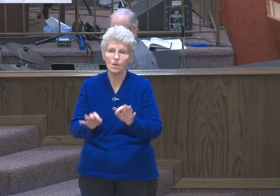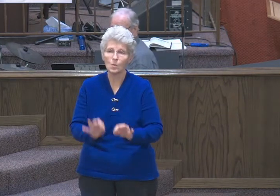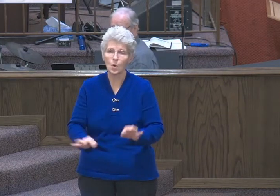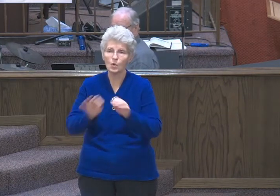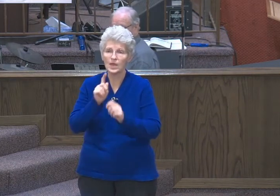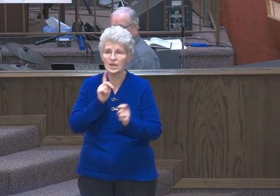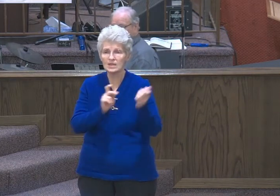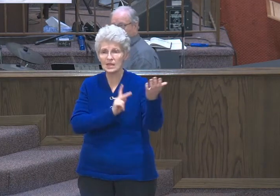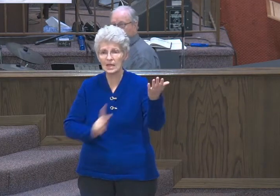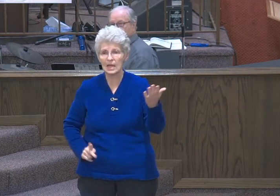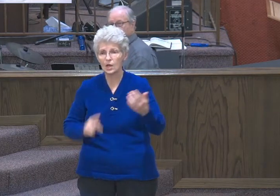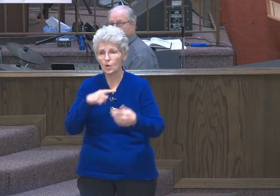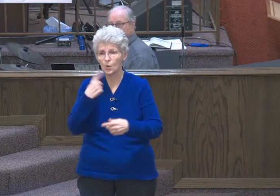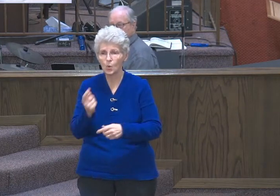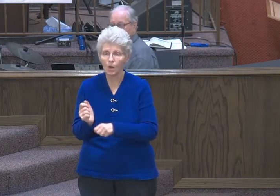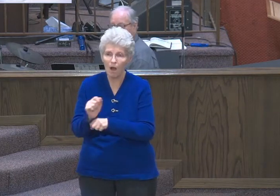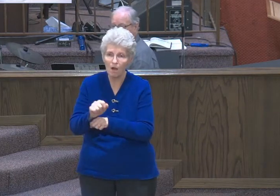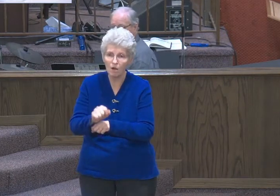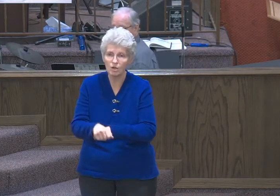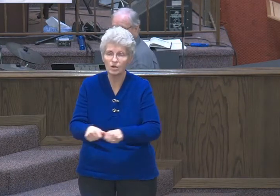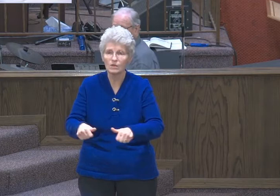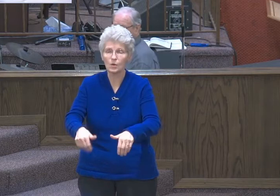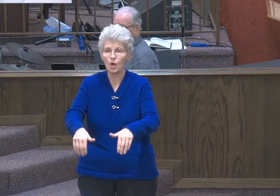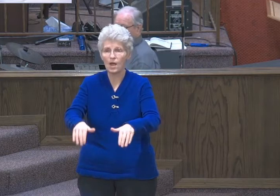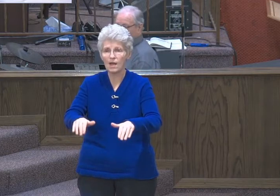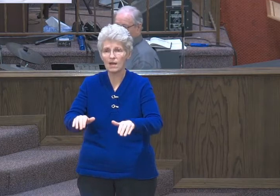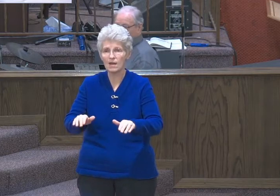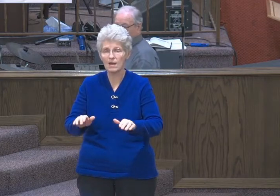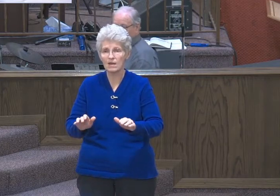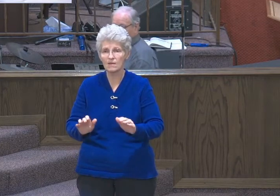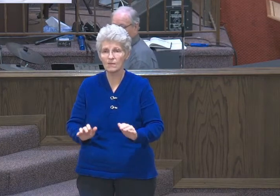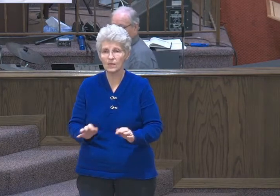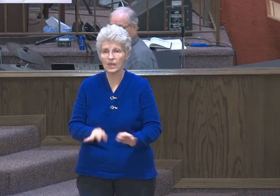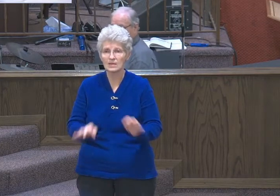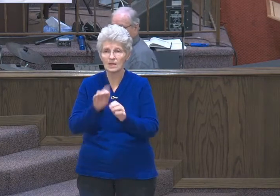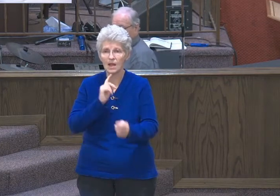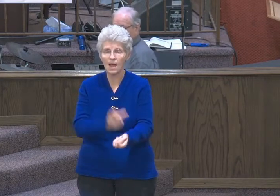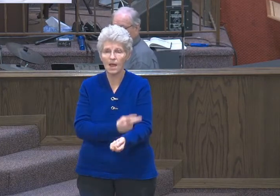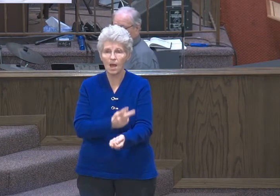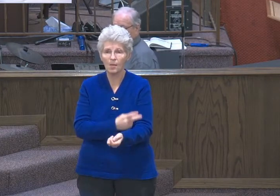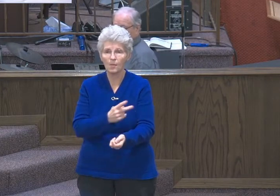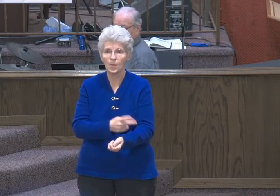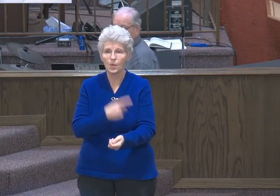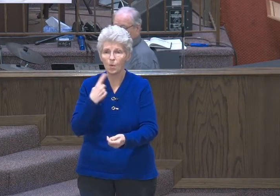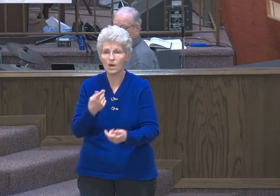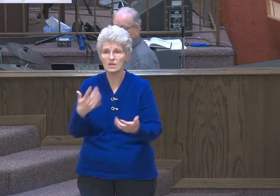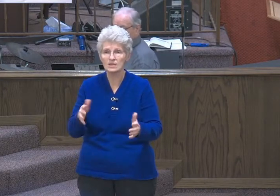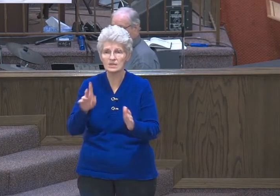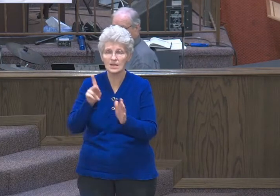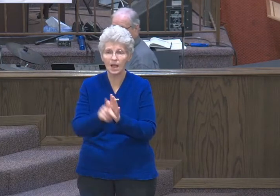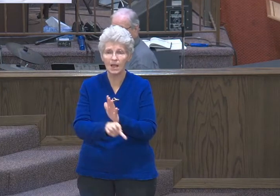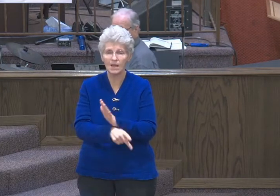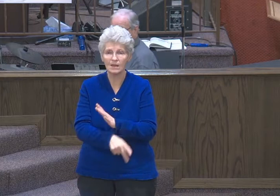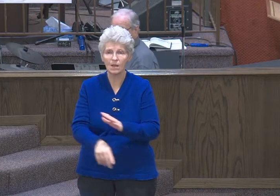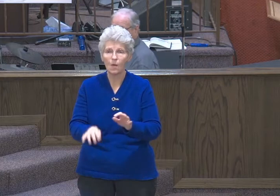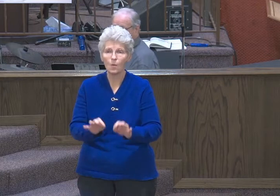slain. Worthy is the King who conquered the grave. Worthy is the Lamb who was slain.